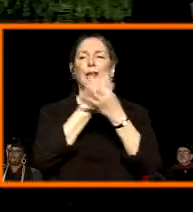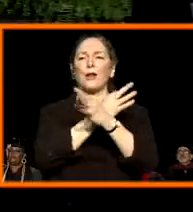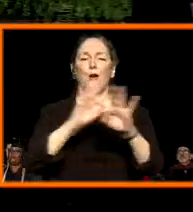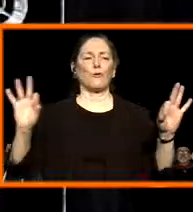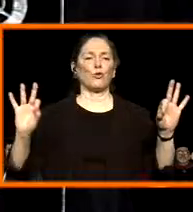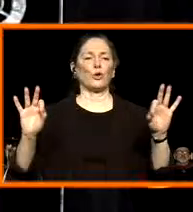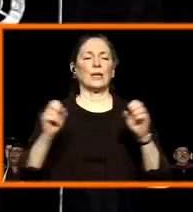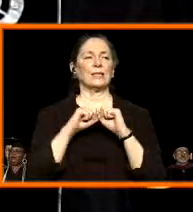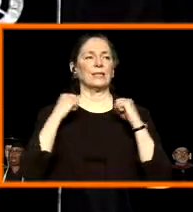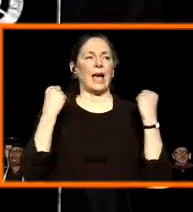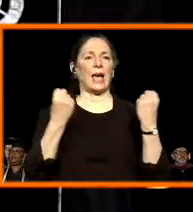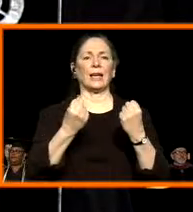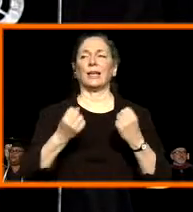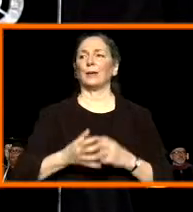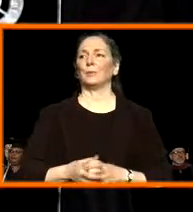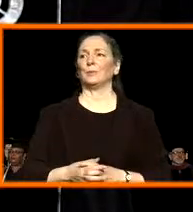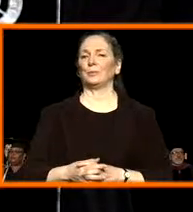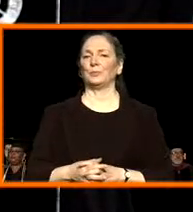free society.